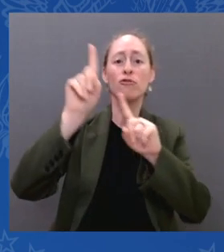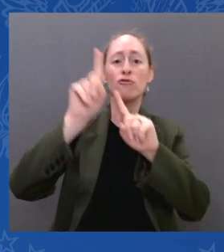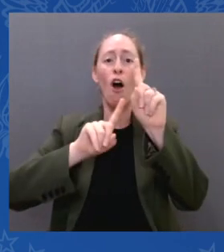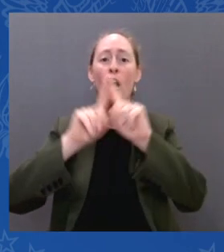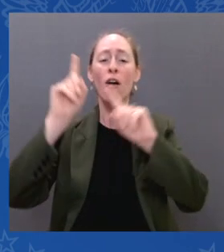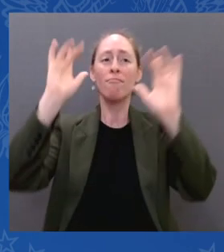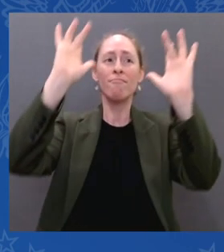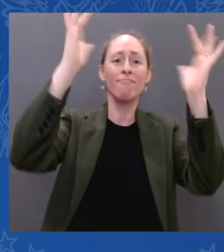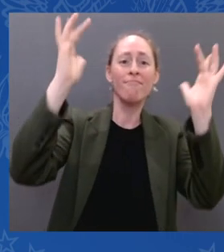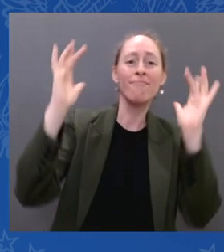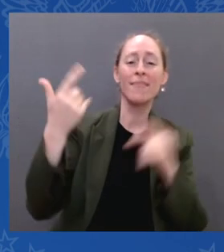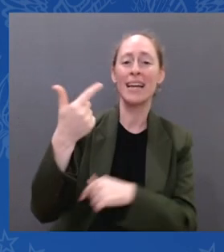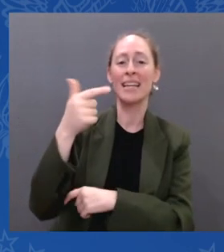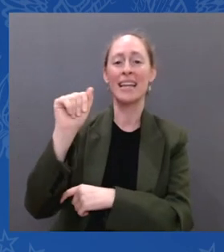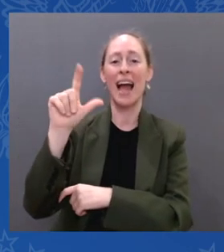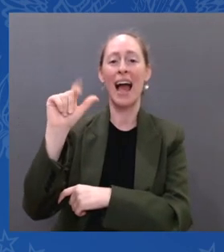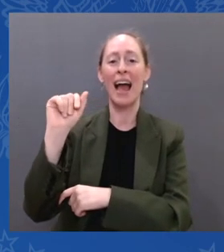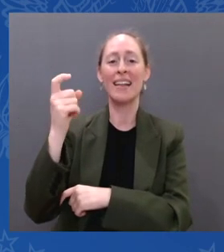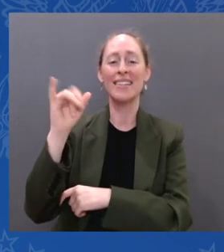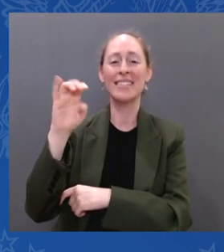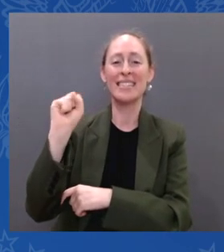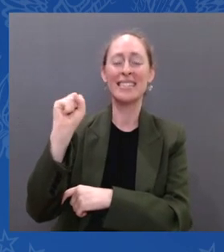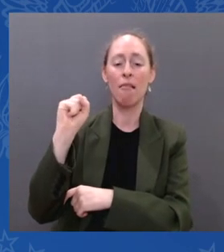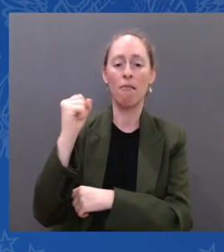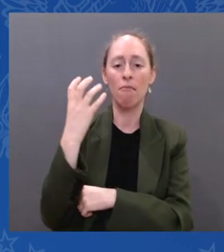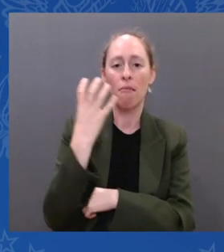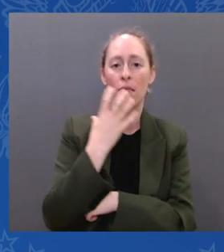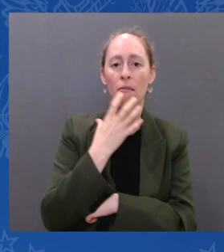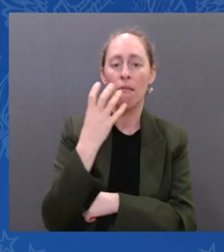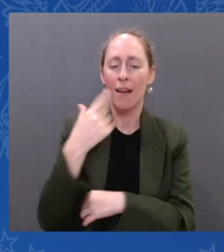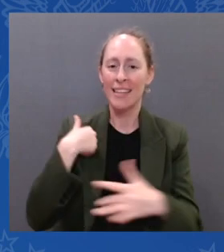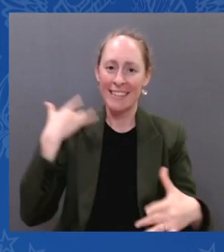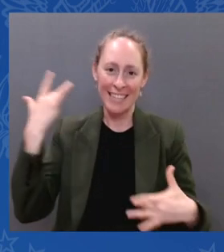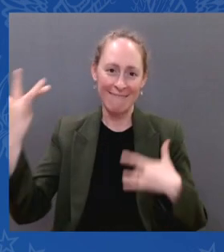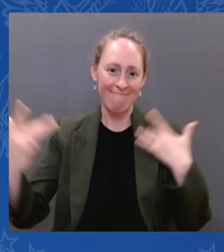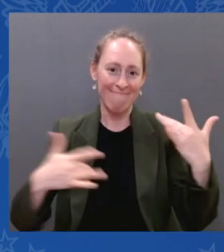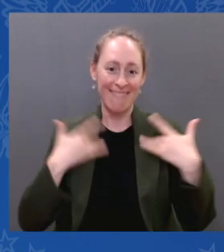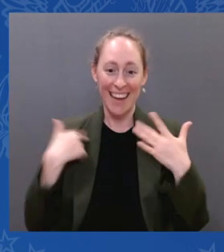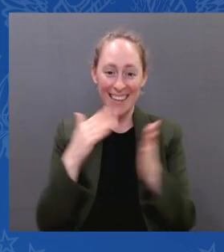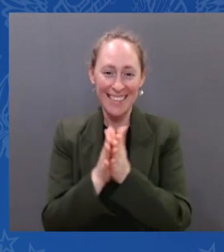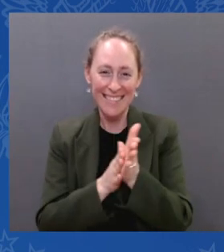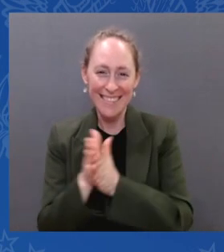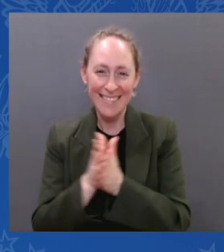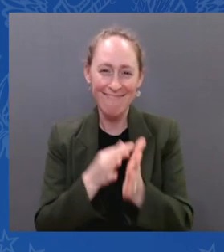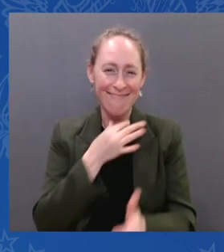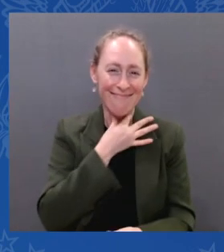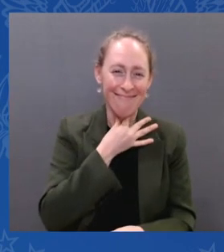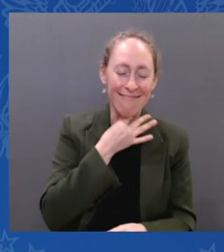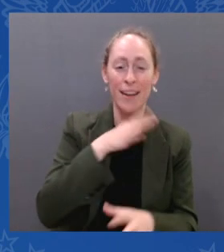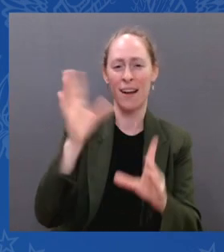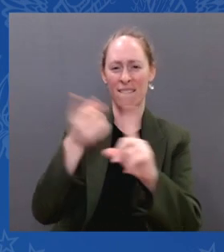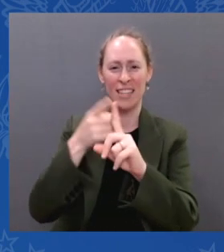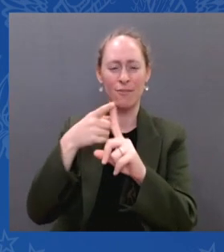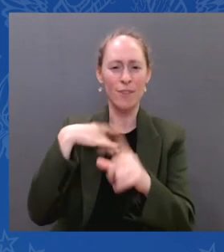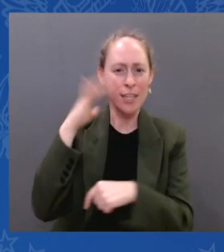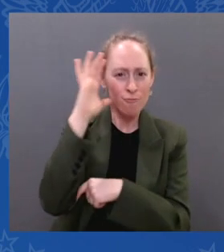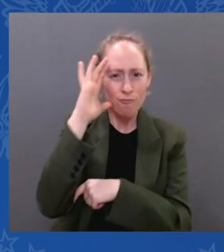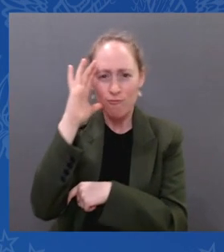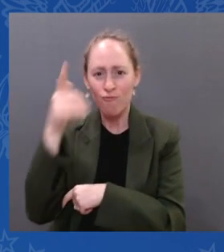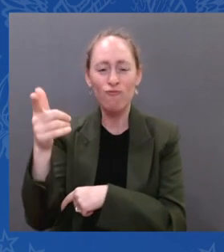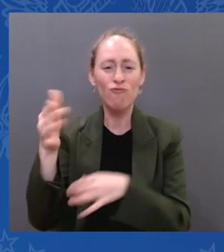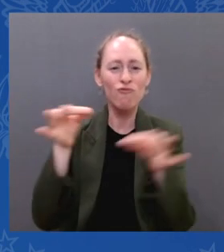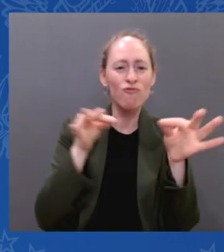to. I'll see what they think when we see this. But light where stars were born and from where they